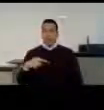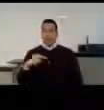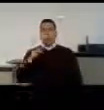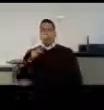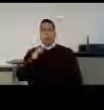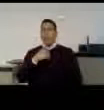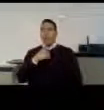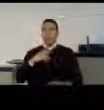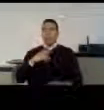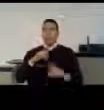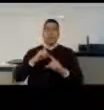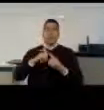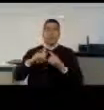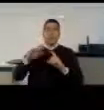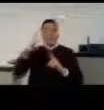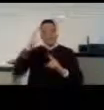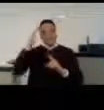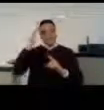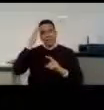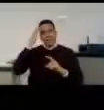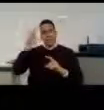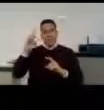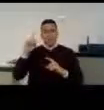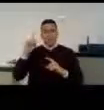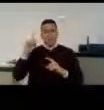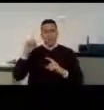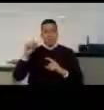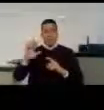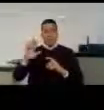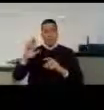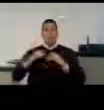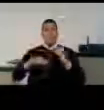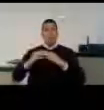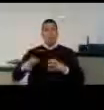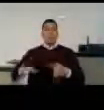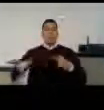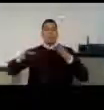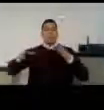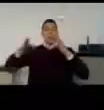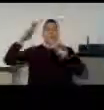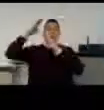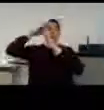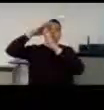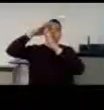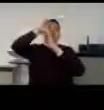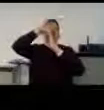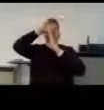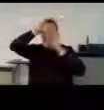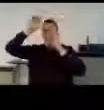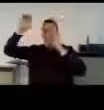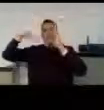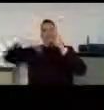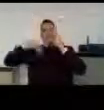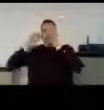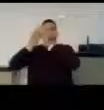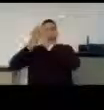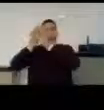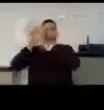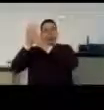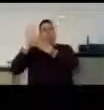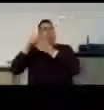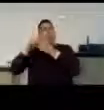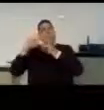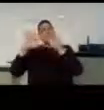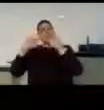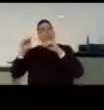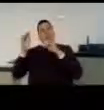mental diagnoses lived, and on their rooftop they had a garden. And they did it as a way of actually engaging people in healing practices, but